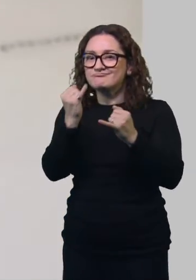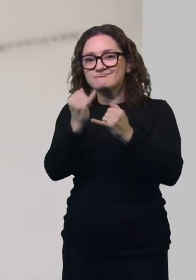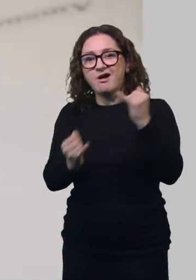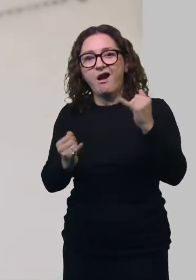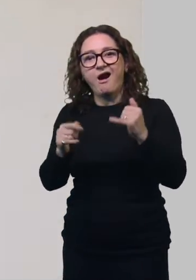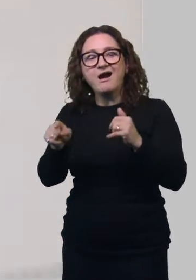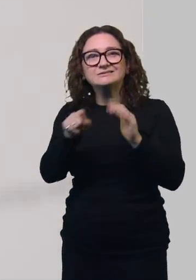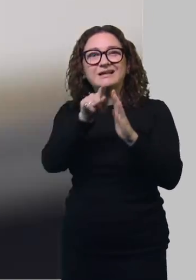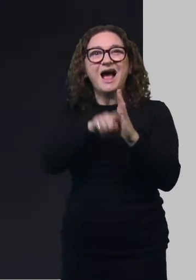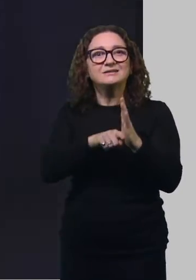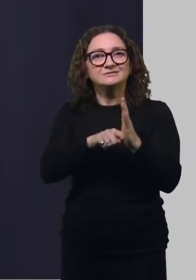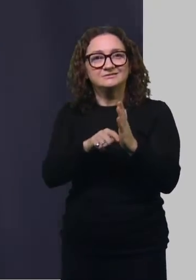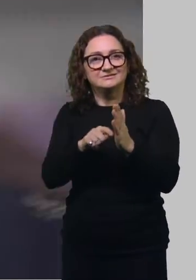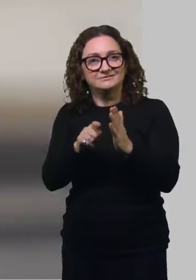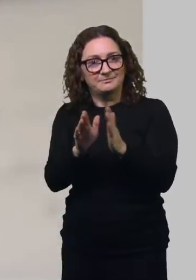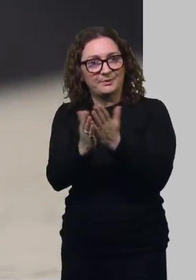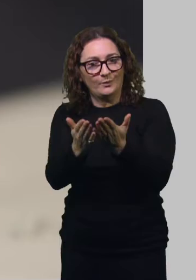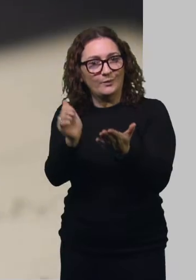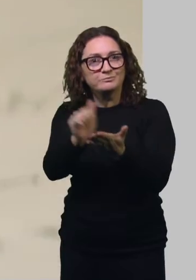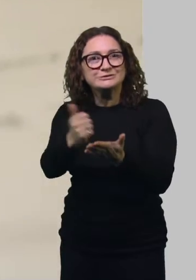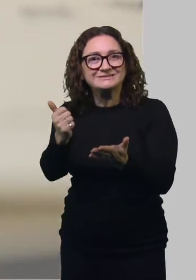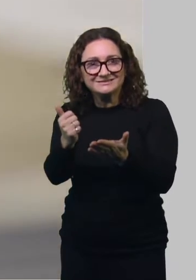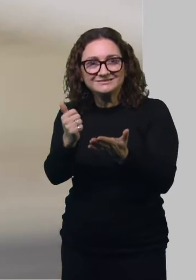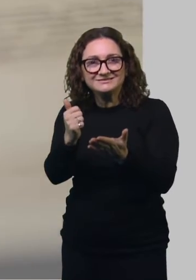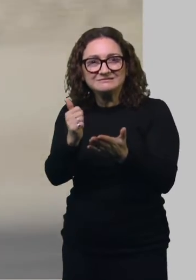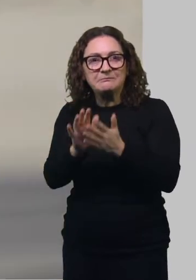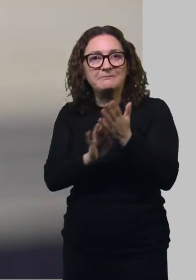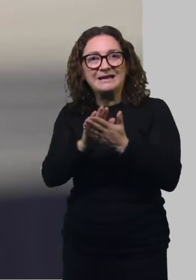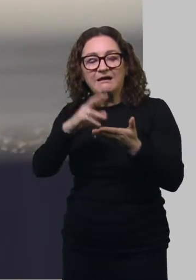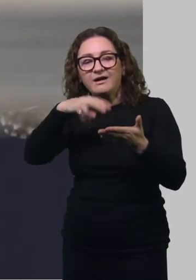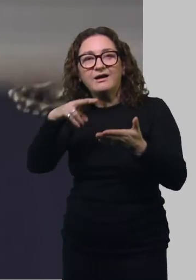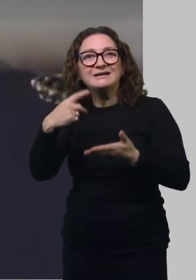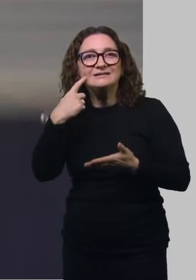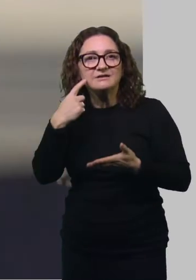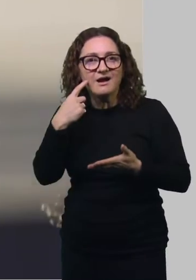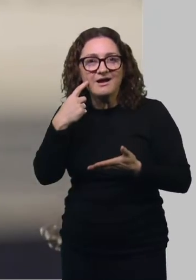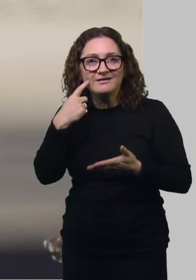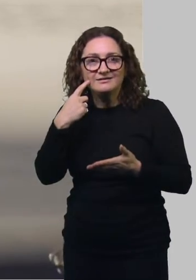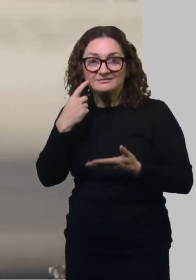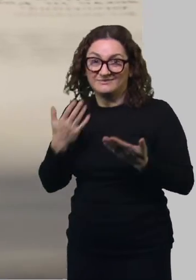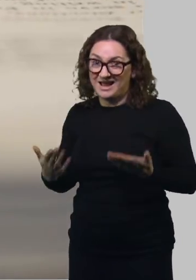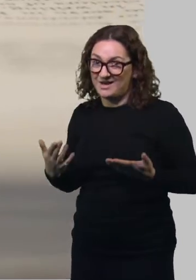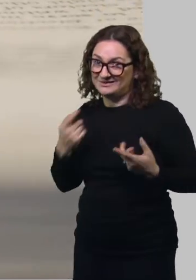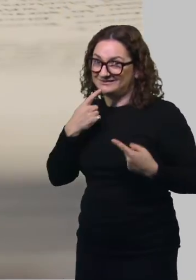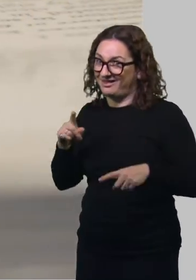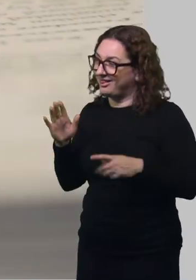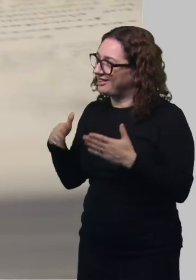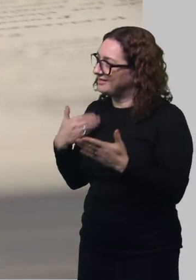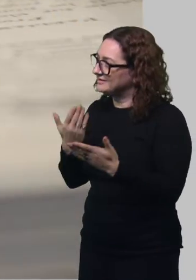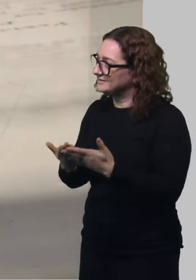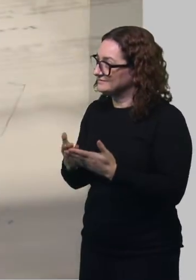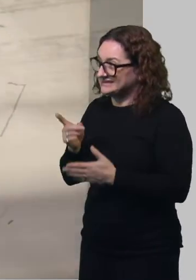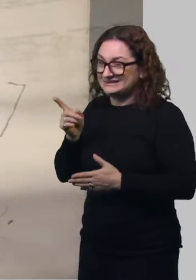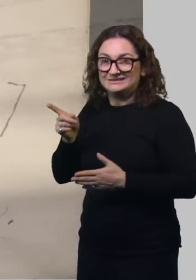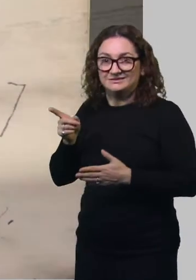From 1850, the final version of the Acts was printed in book form, which made them easier to use, and that's how they are still